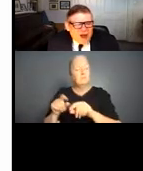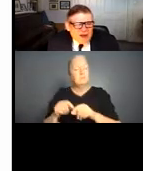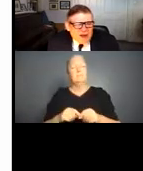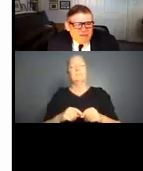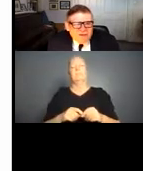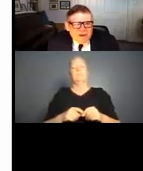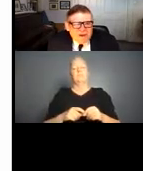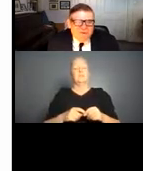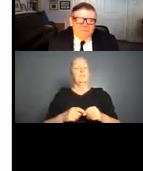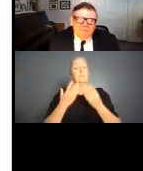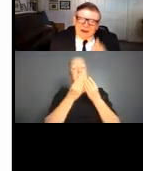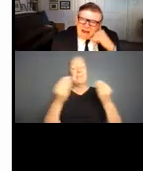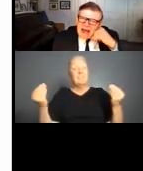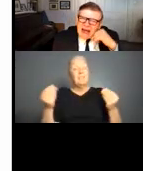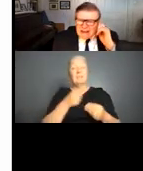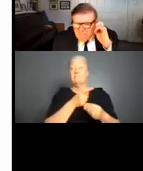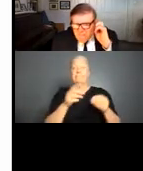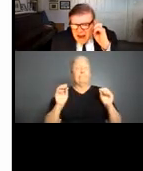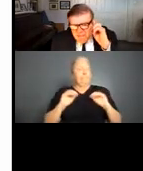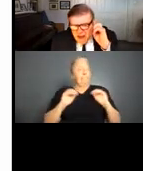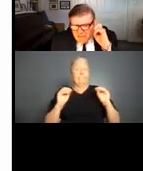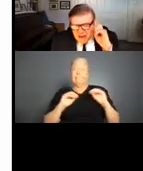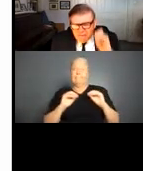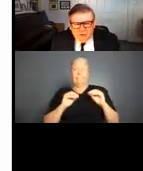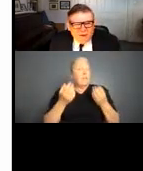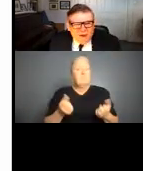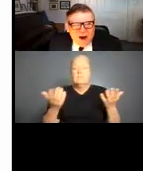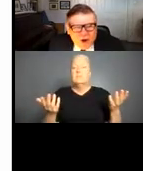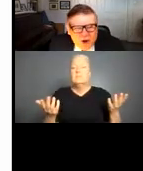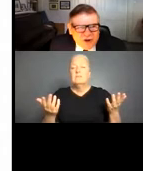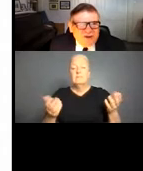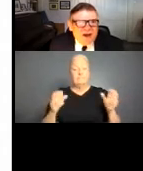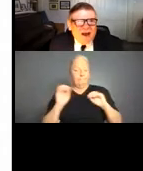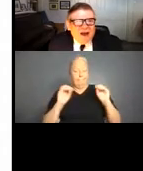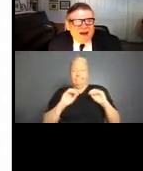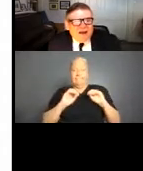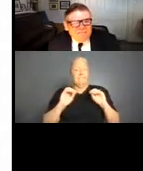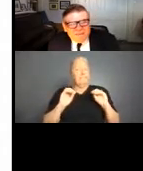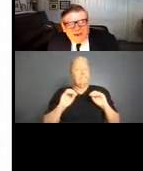to large numbers of people. And many people couldn't